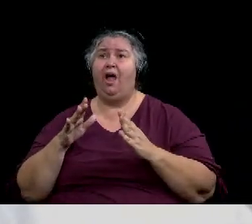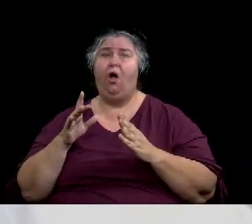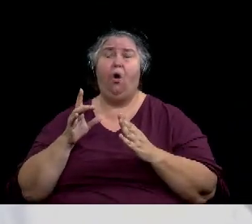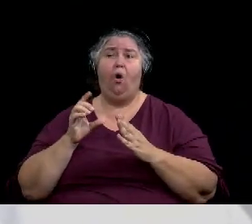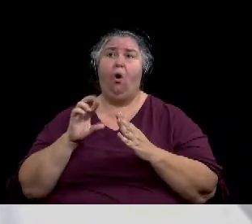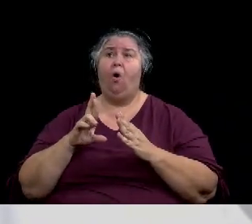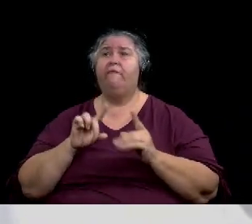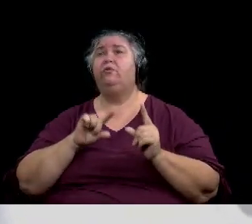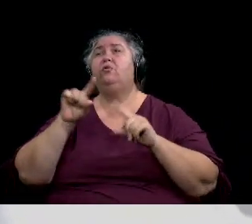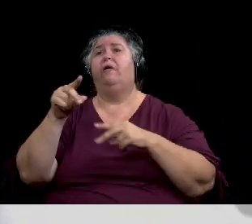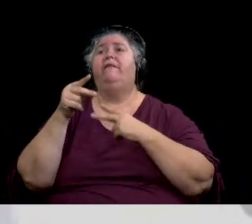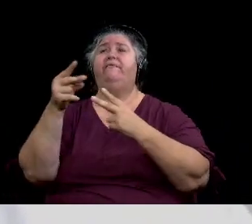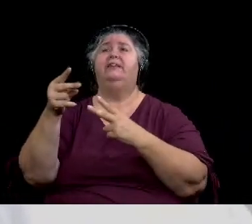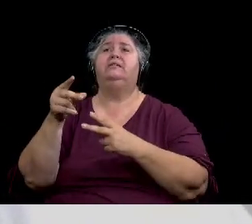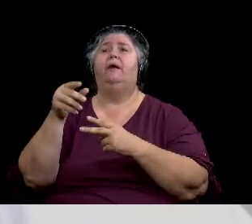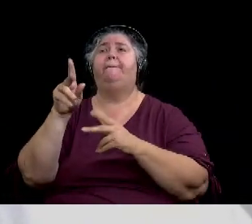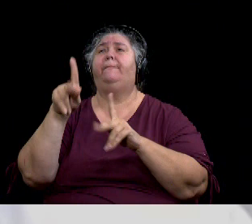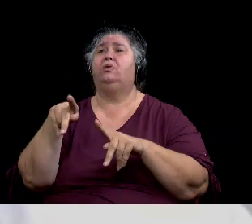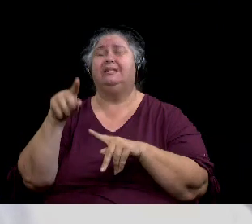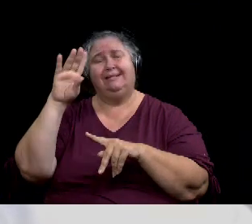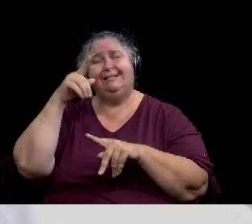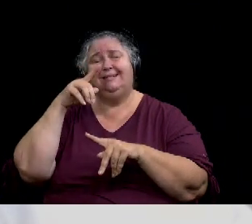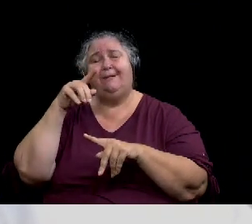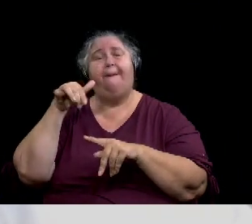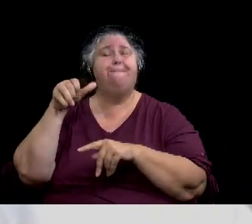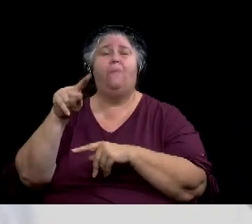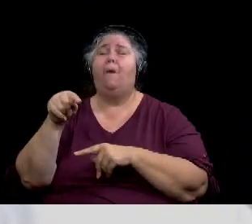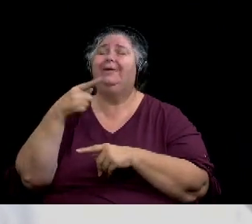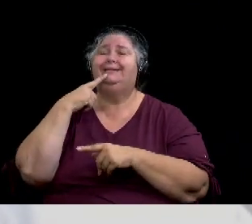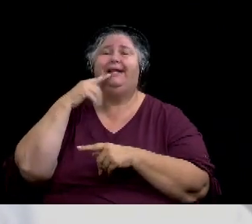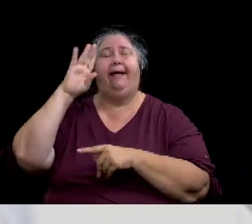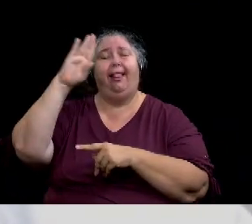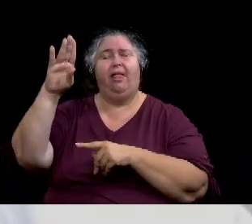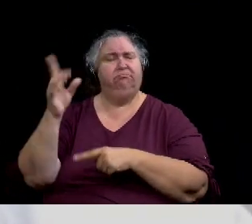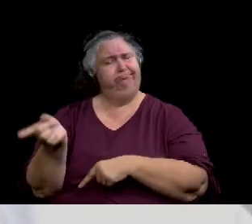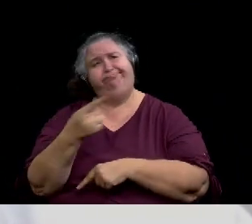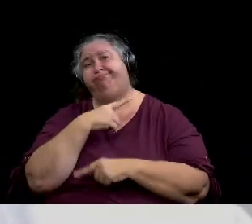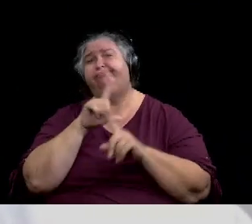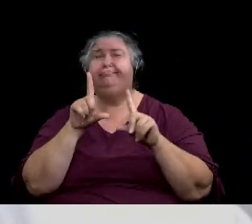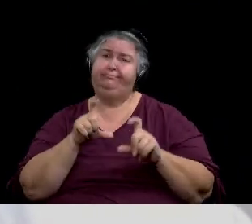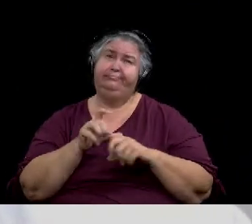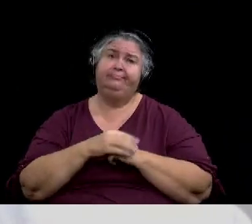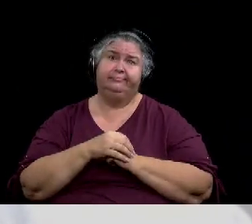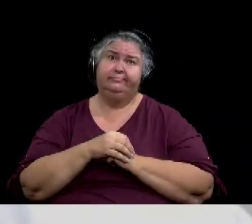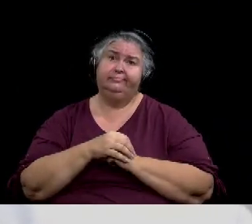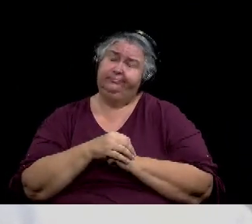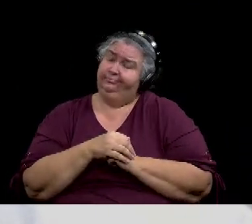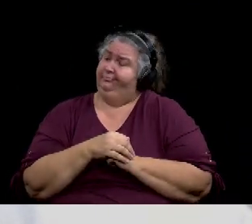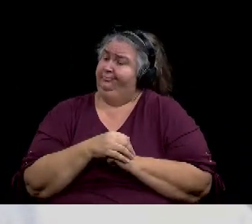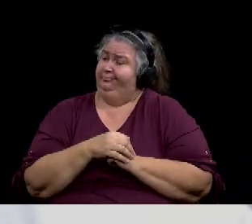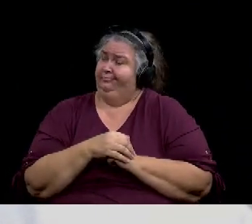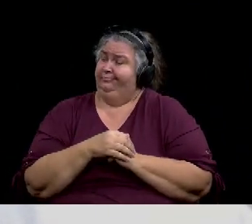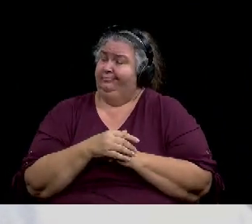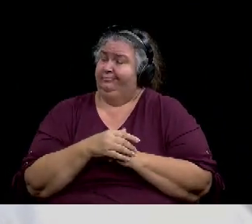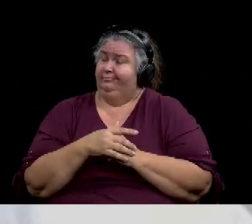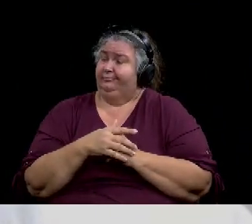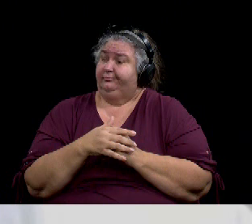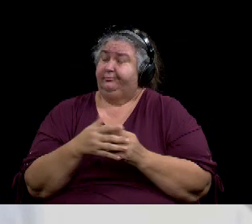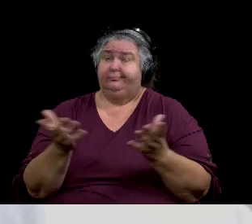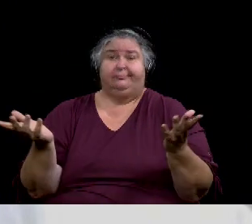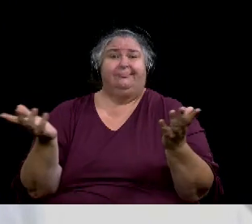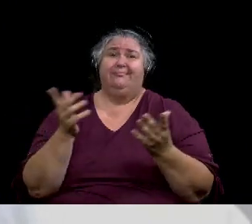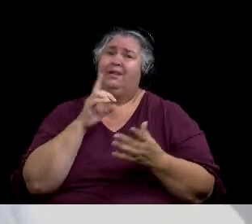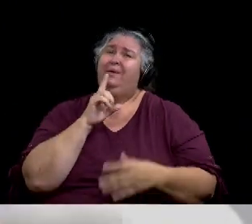by someone else's apartment to just say hello, get tested. At this moment, and this